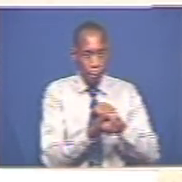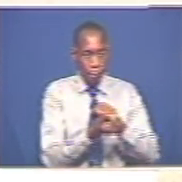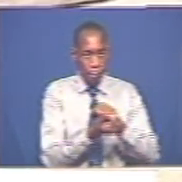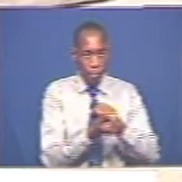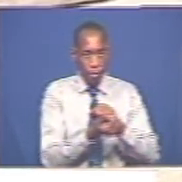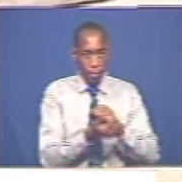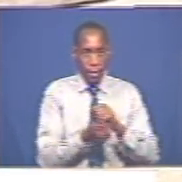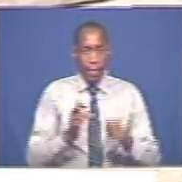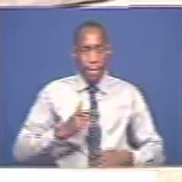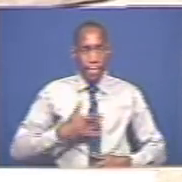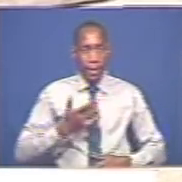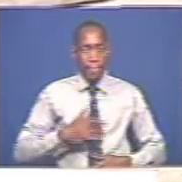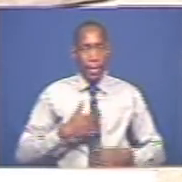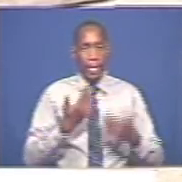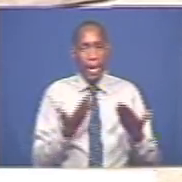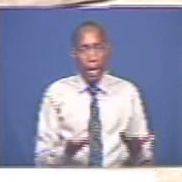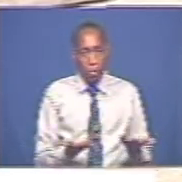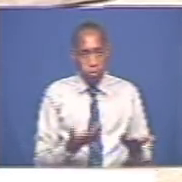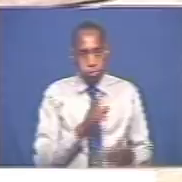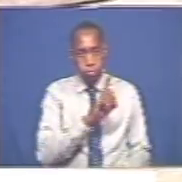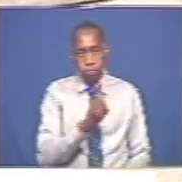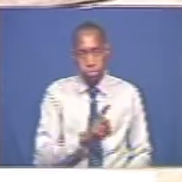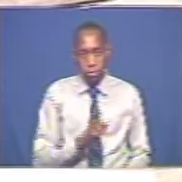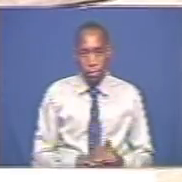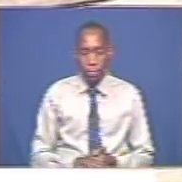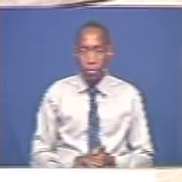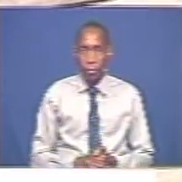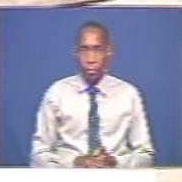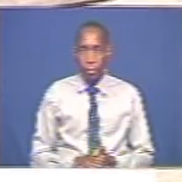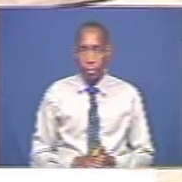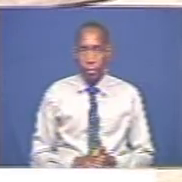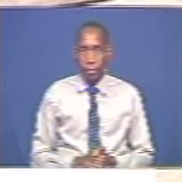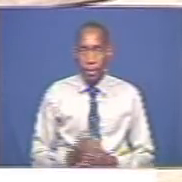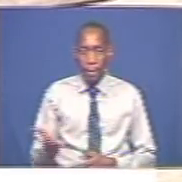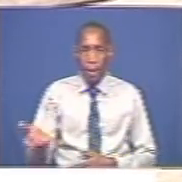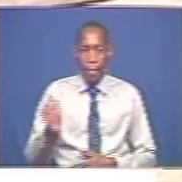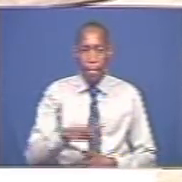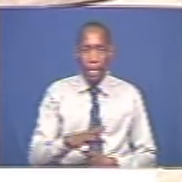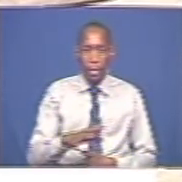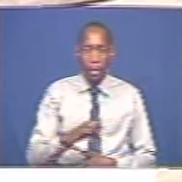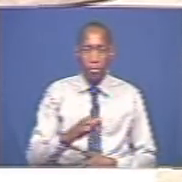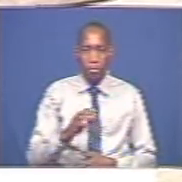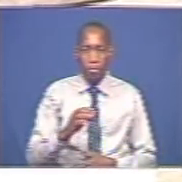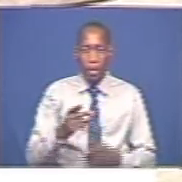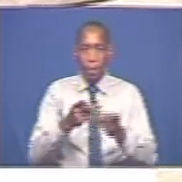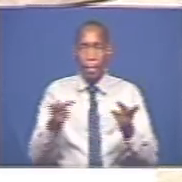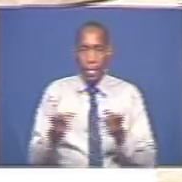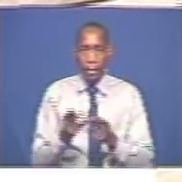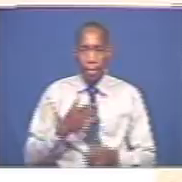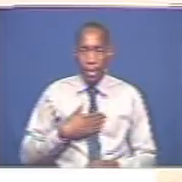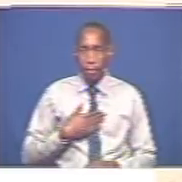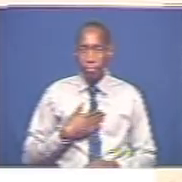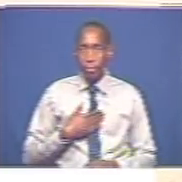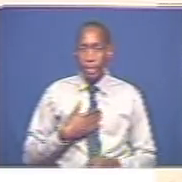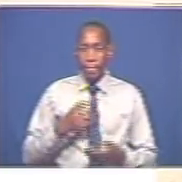how did you feel? Well, I went back to my place. I've never told anyone. This is the first time I'm revealing